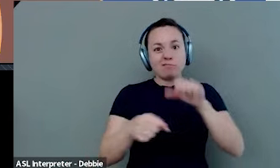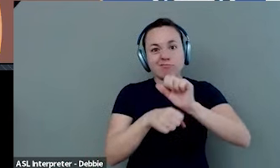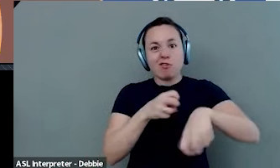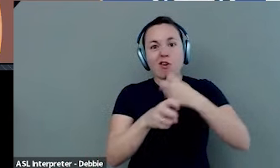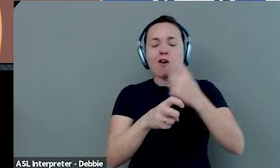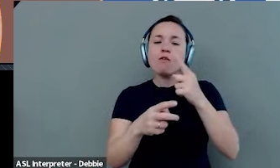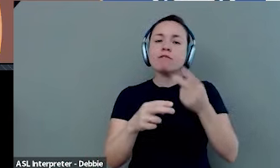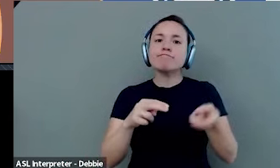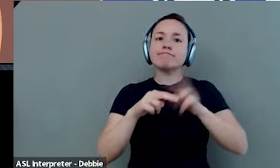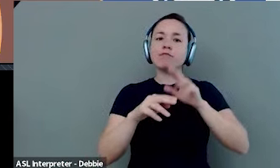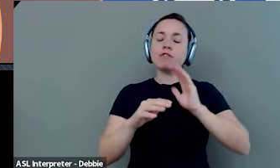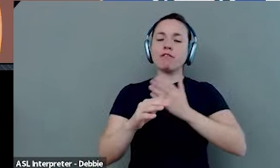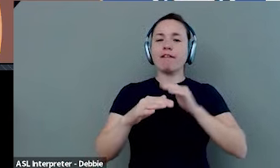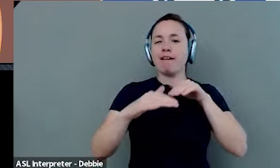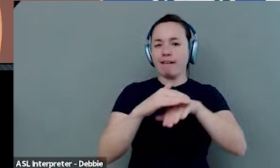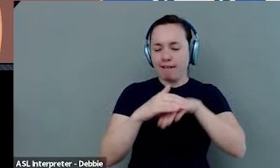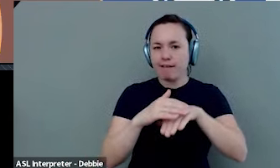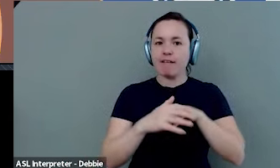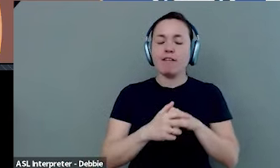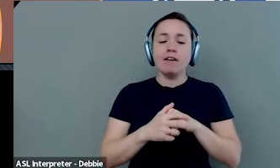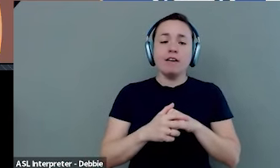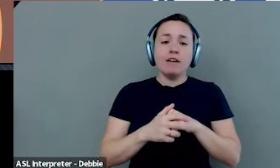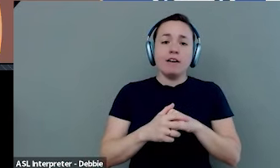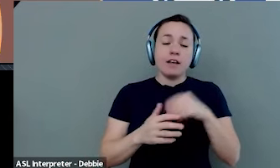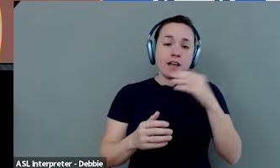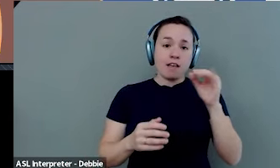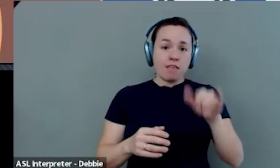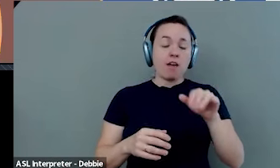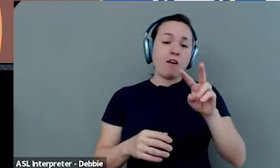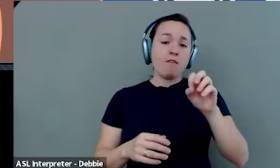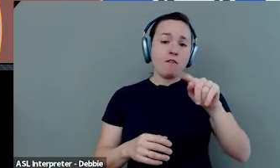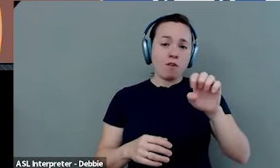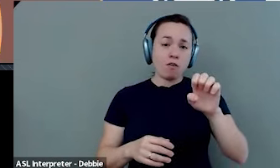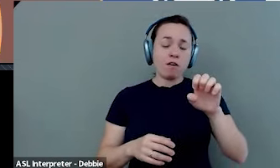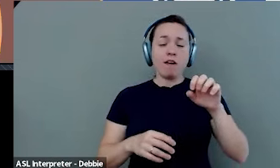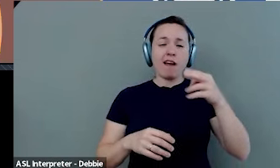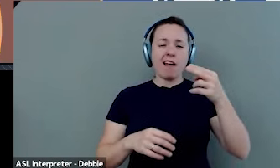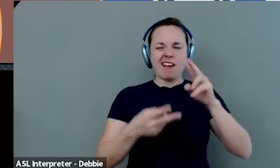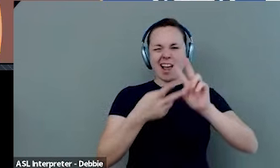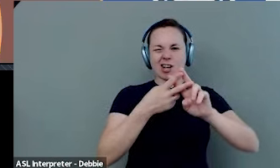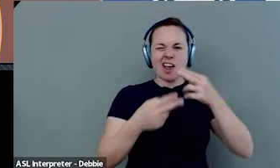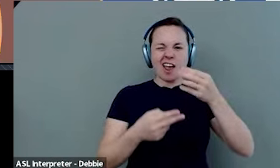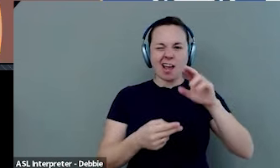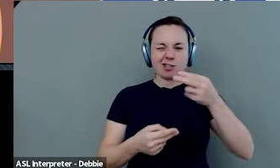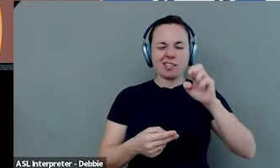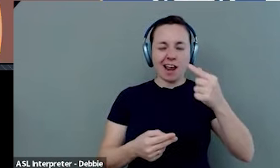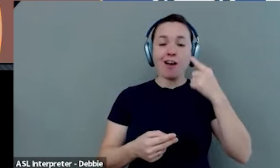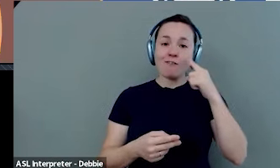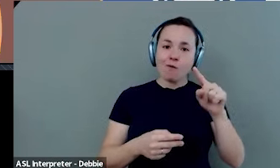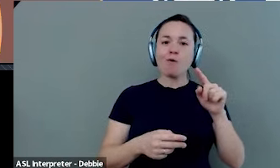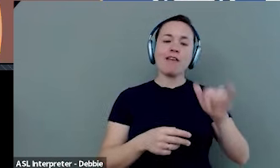the Vote campaign by APD and the CRIP the Vote hashtag, originating from the Disability Visibility